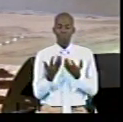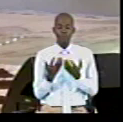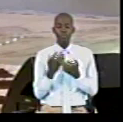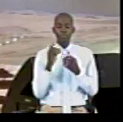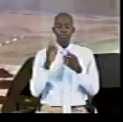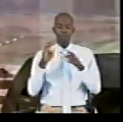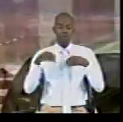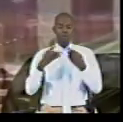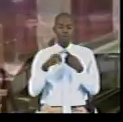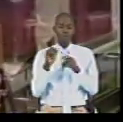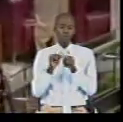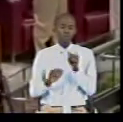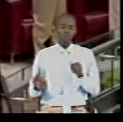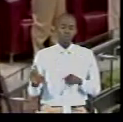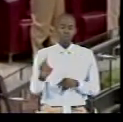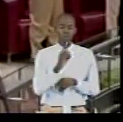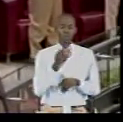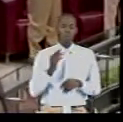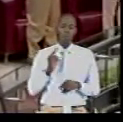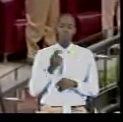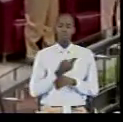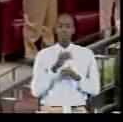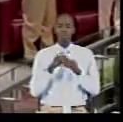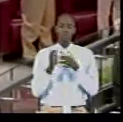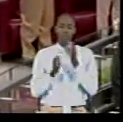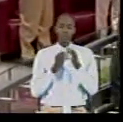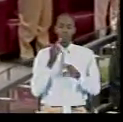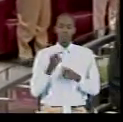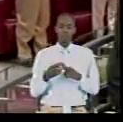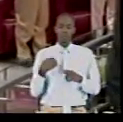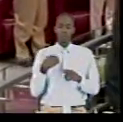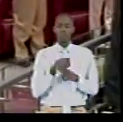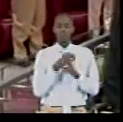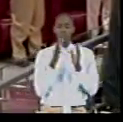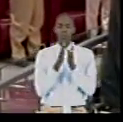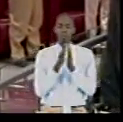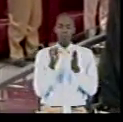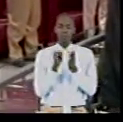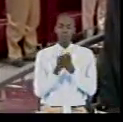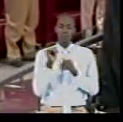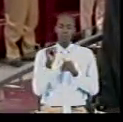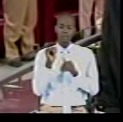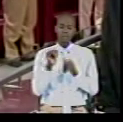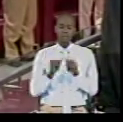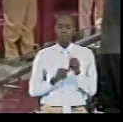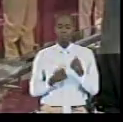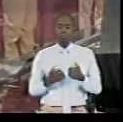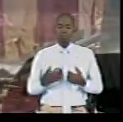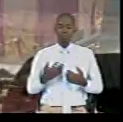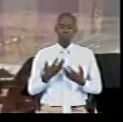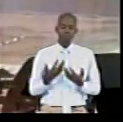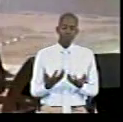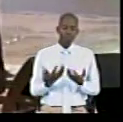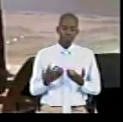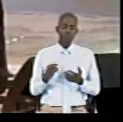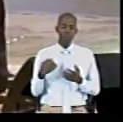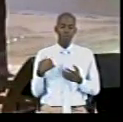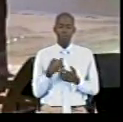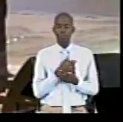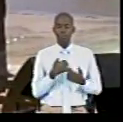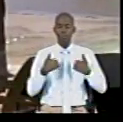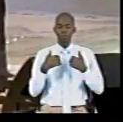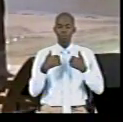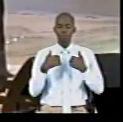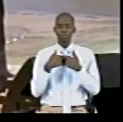in Jesus' name. We pray that any passion we have lost, any fire we have lost,